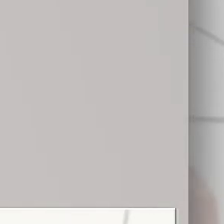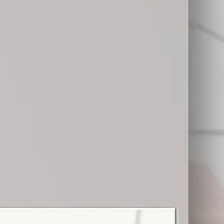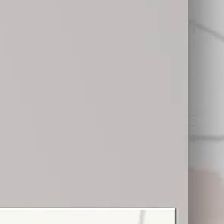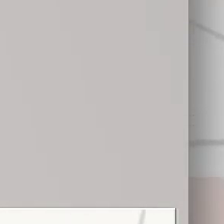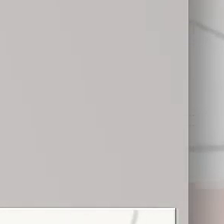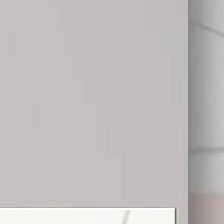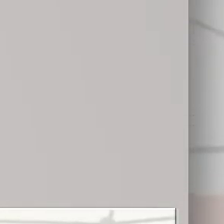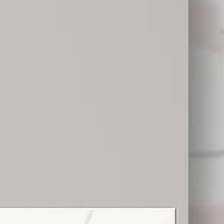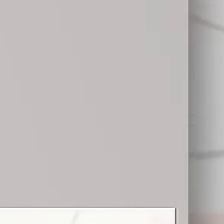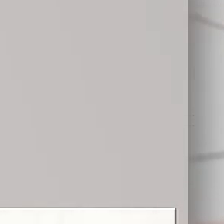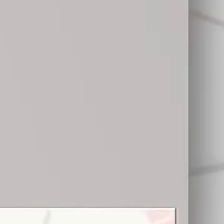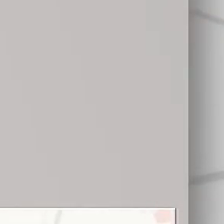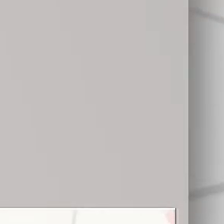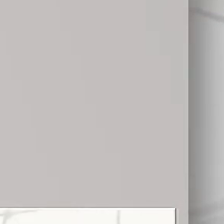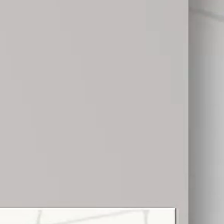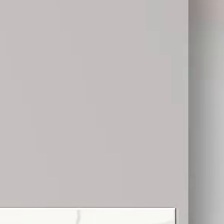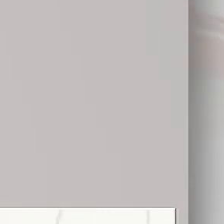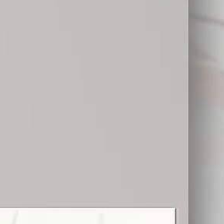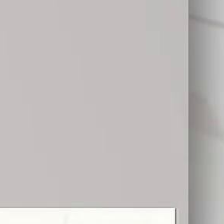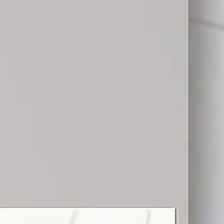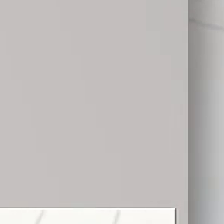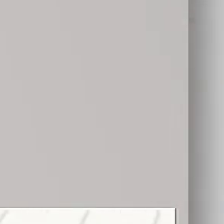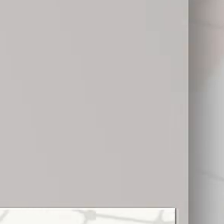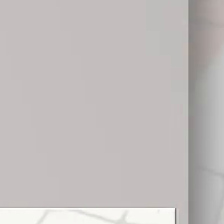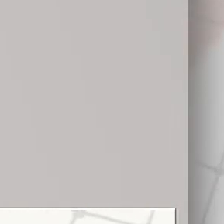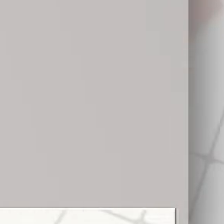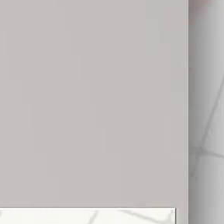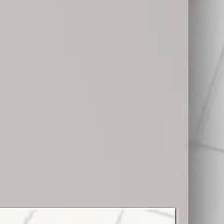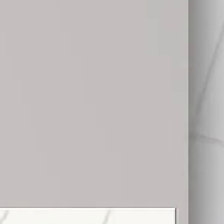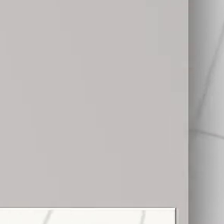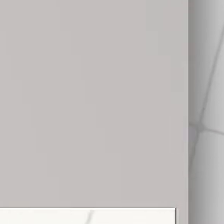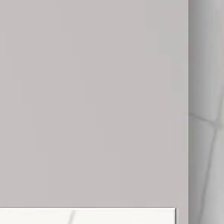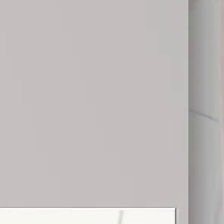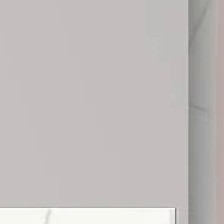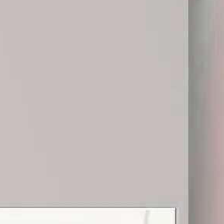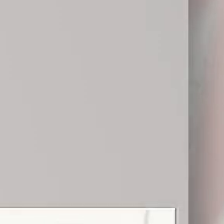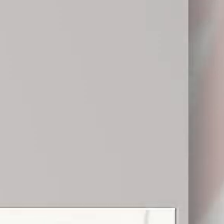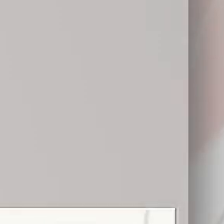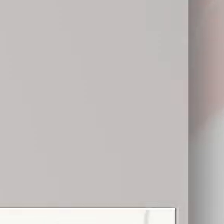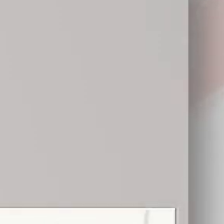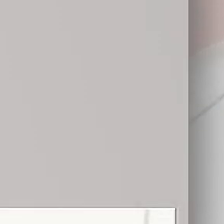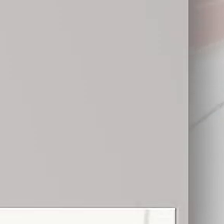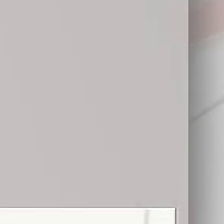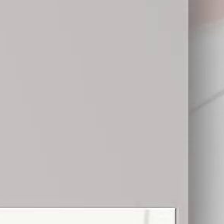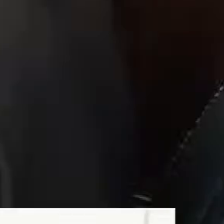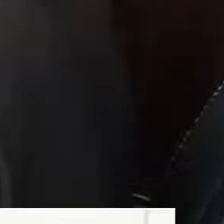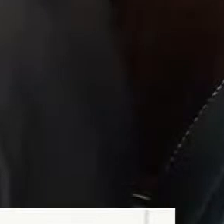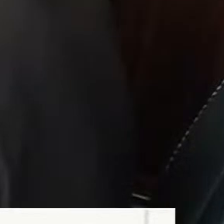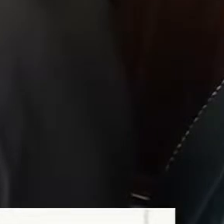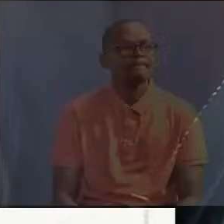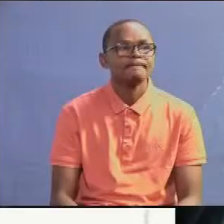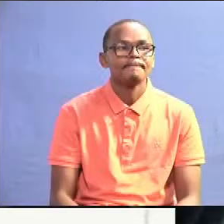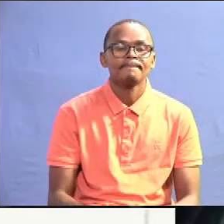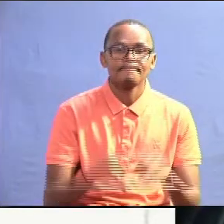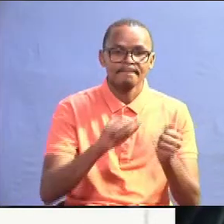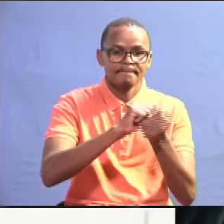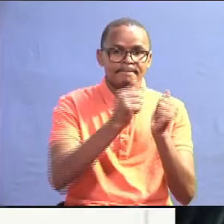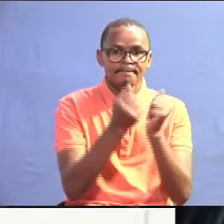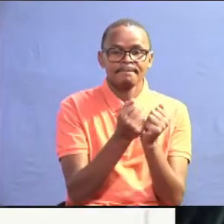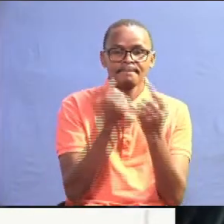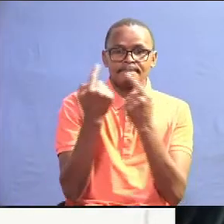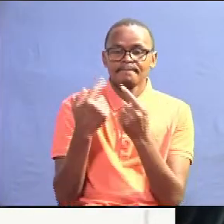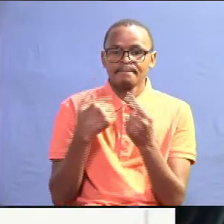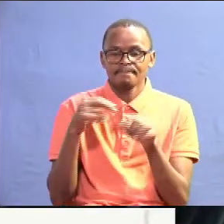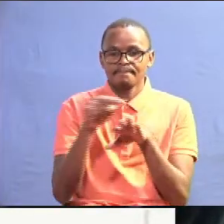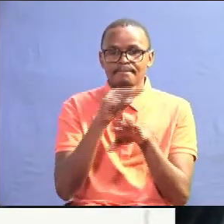GBV stands at 53% for reported cases, with many more incidences which are unreported. To avert this vice, the